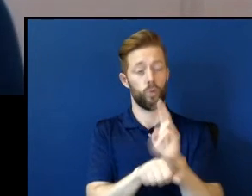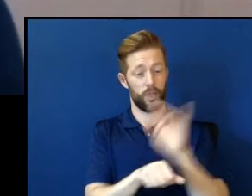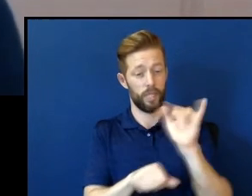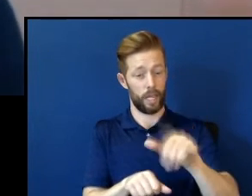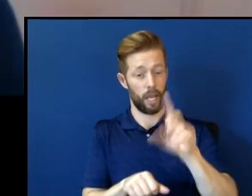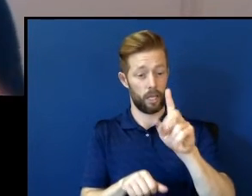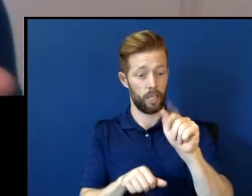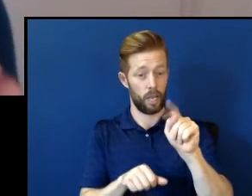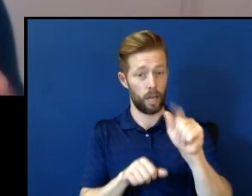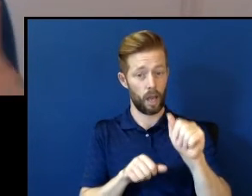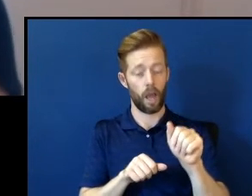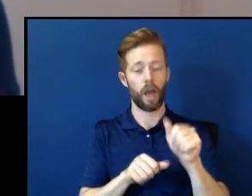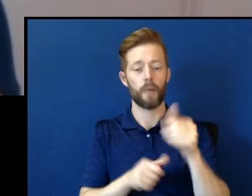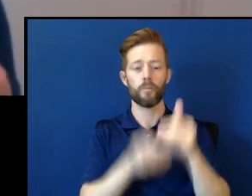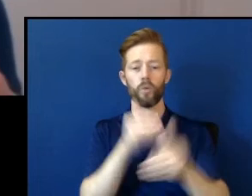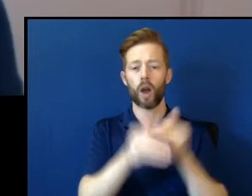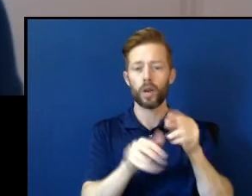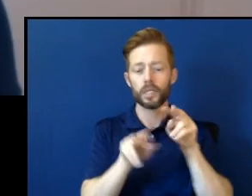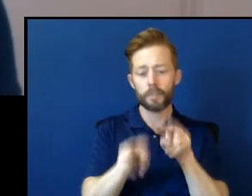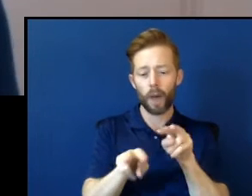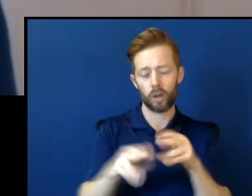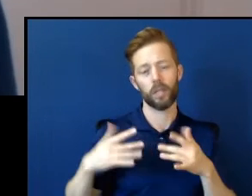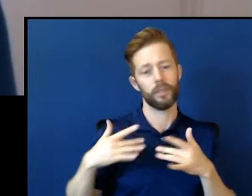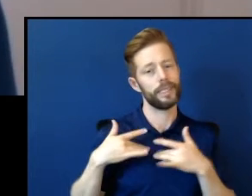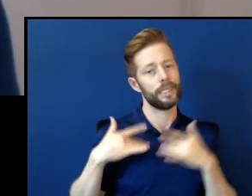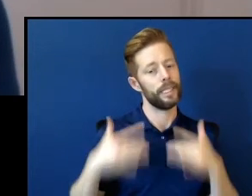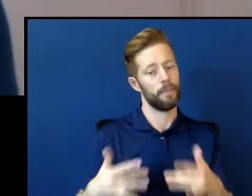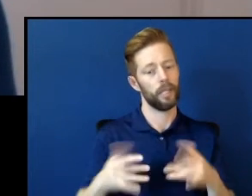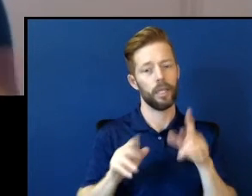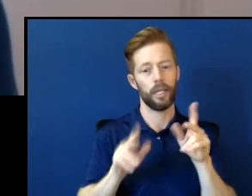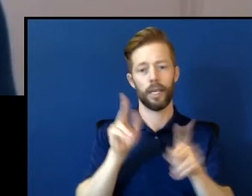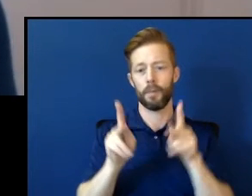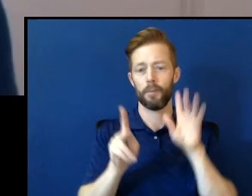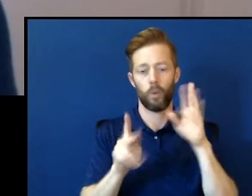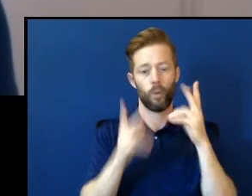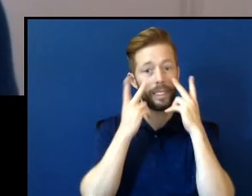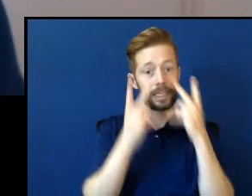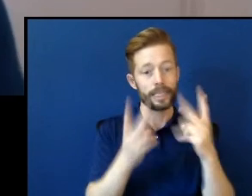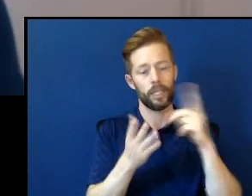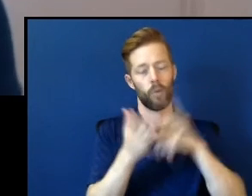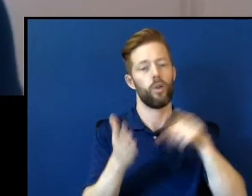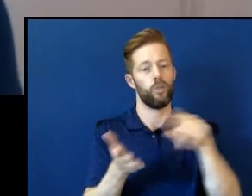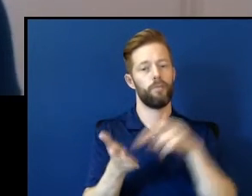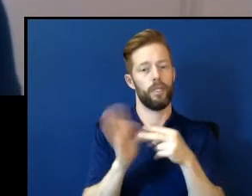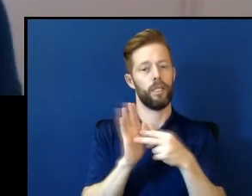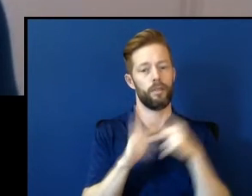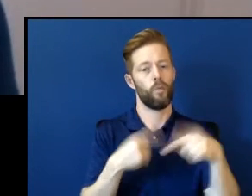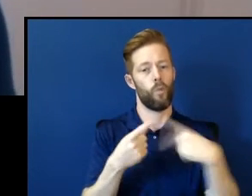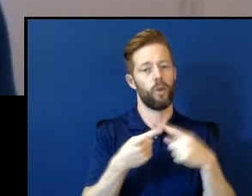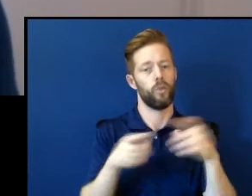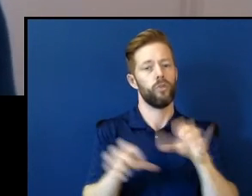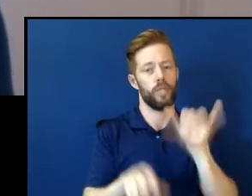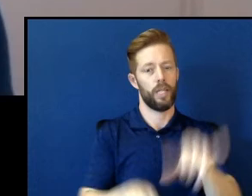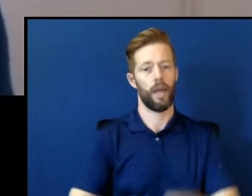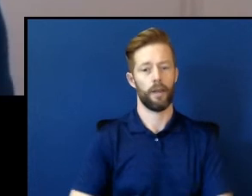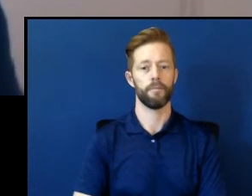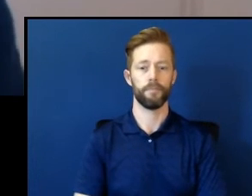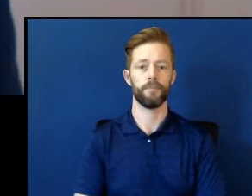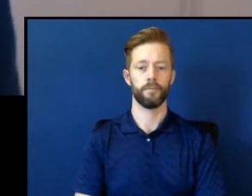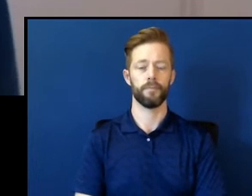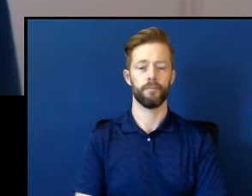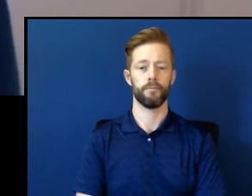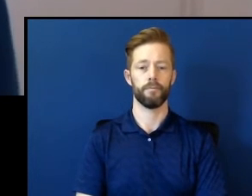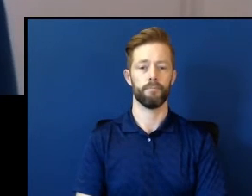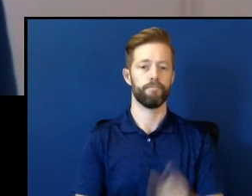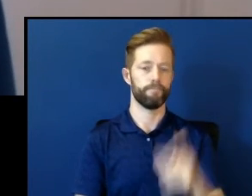of using that data of progress monitoring, typically people will see what you mean when you're